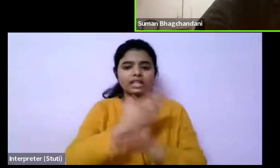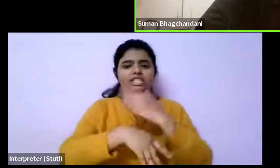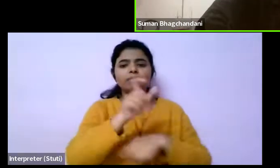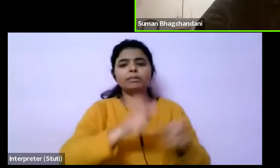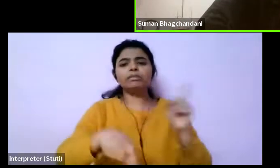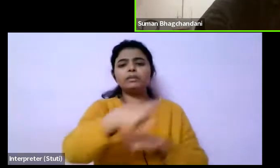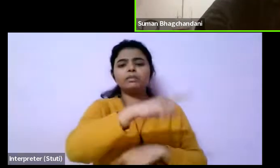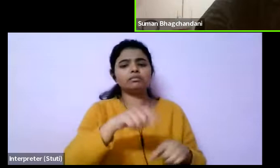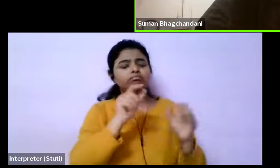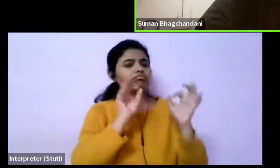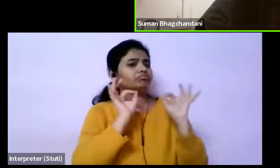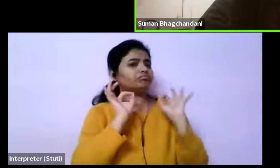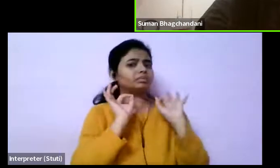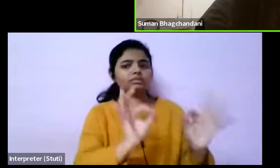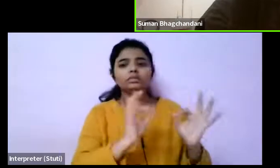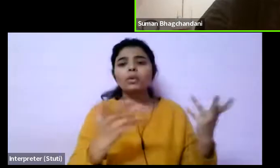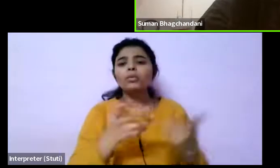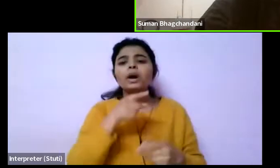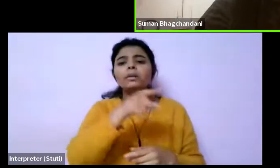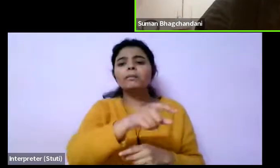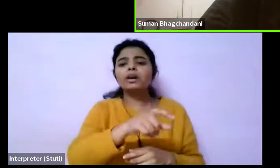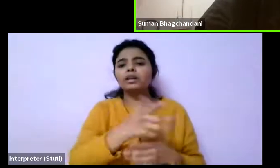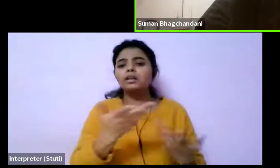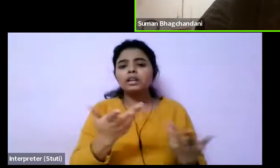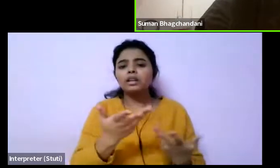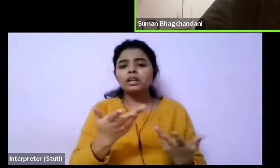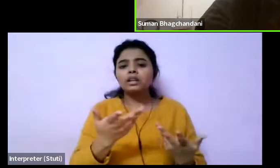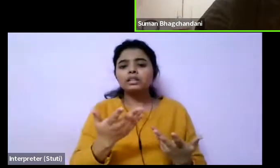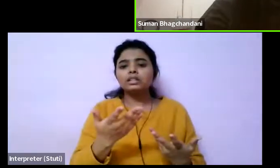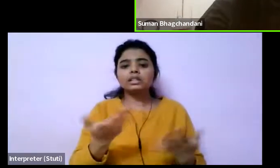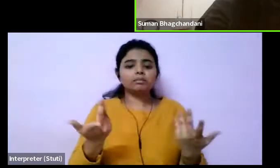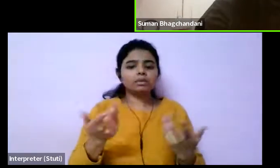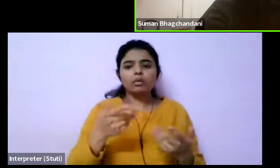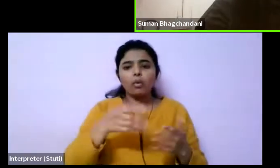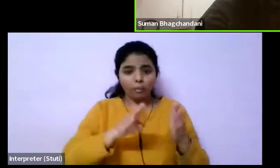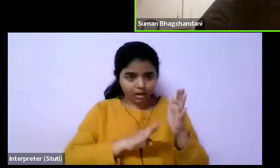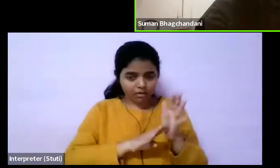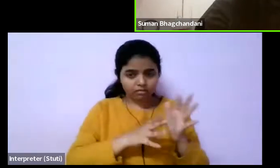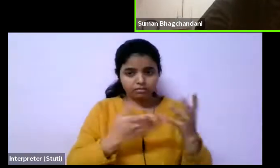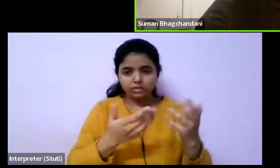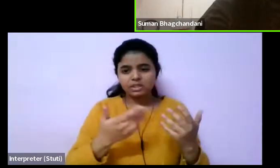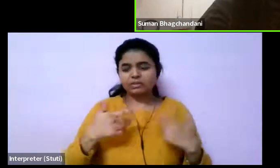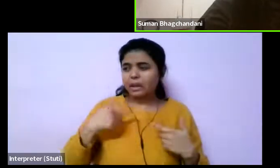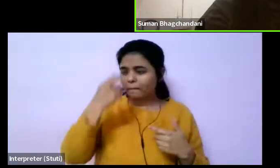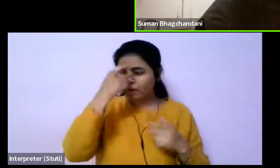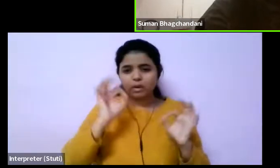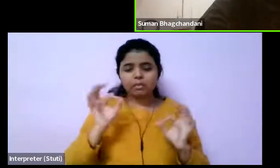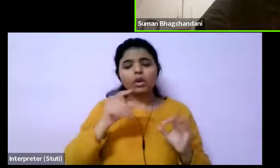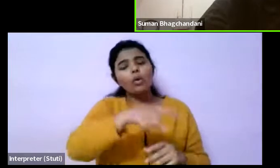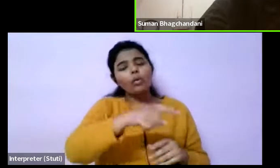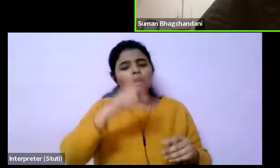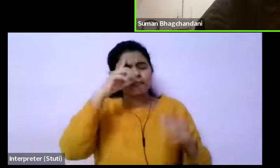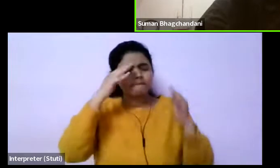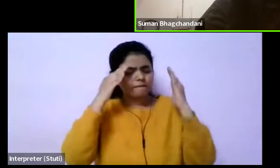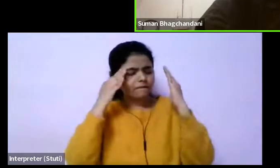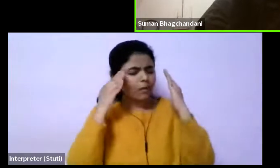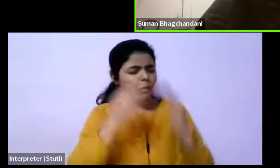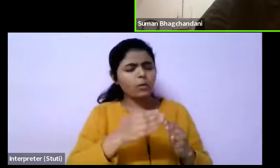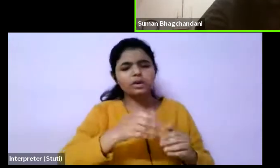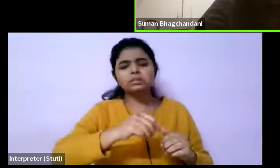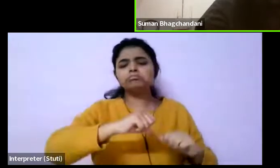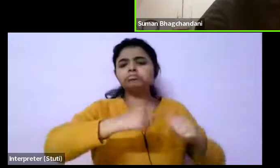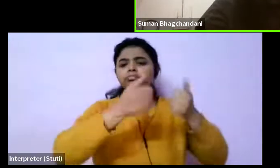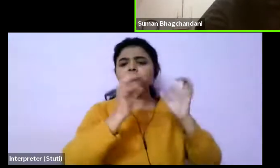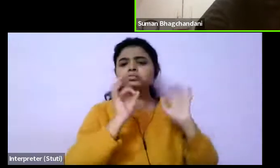are perfectionists because they have no scope for improvisation. Since they have to synchronize their movement with others, their